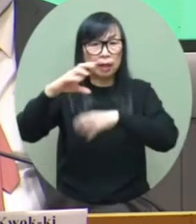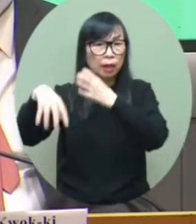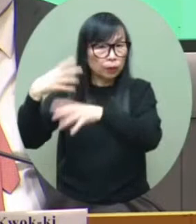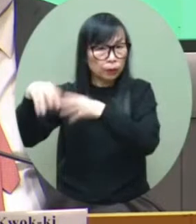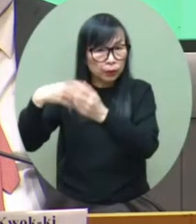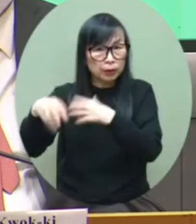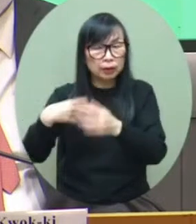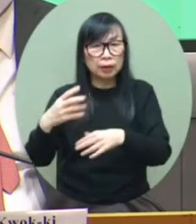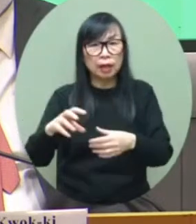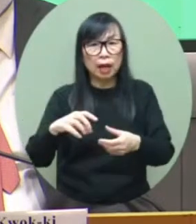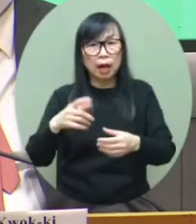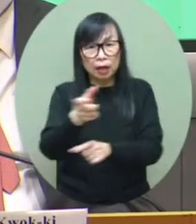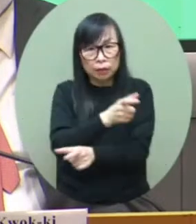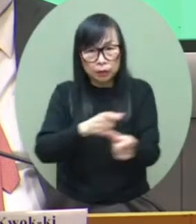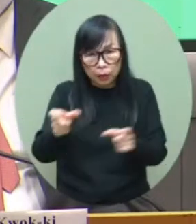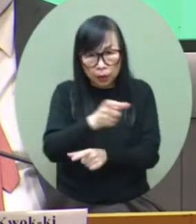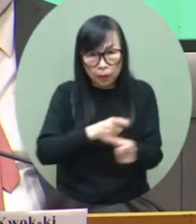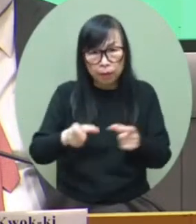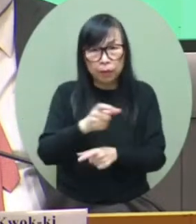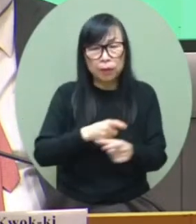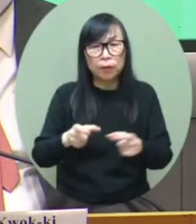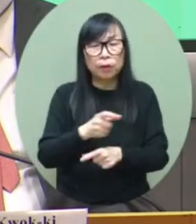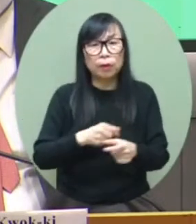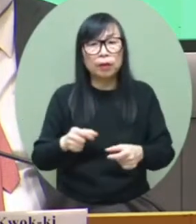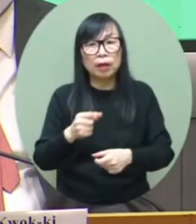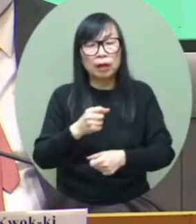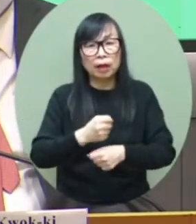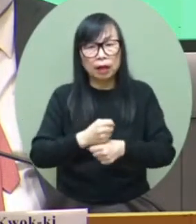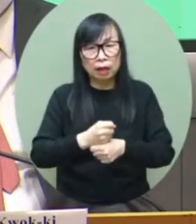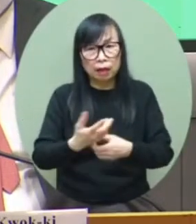exhibition, and commerce.